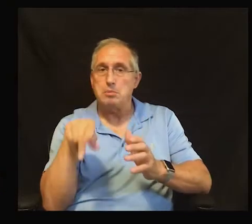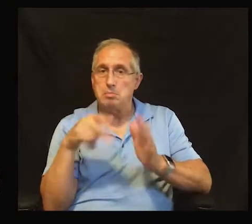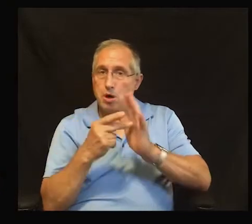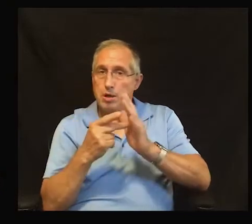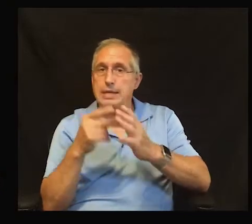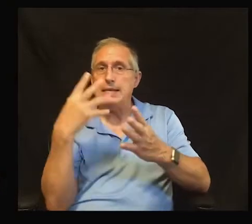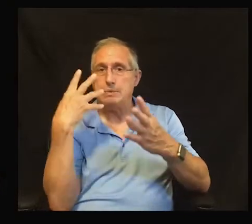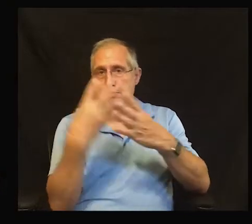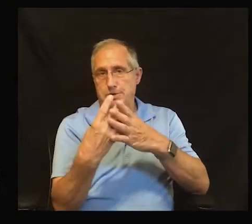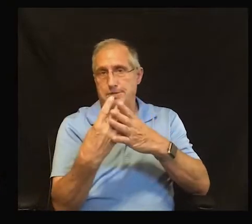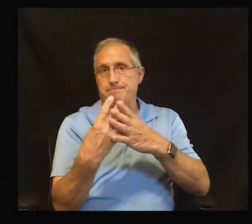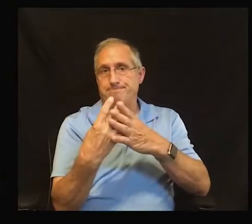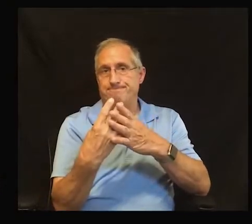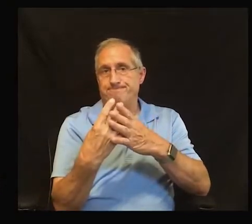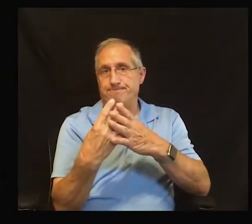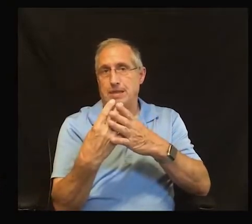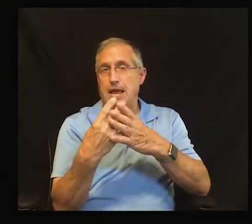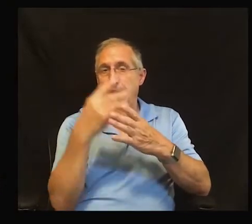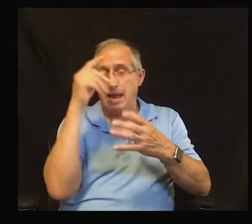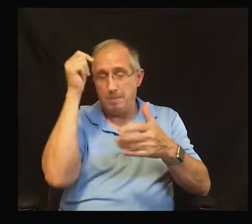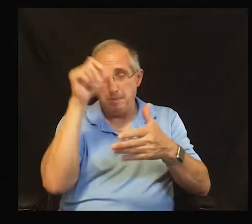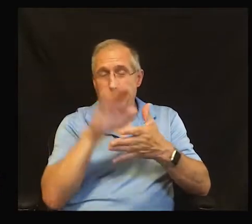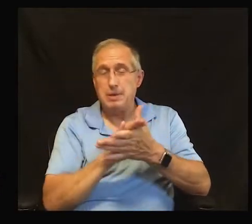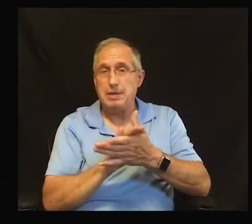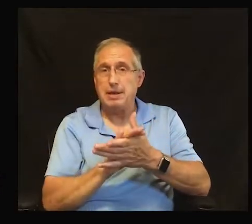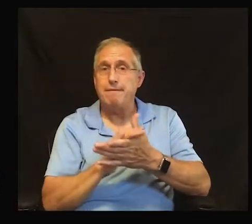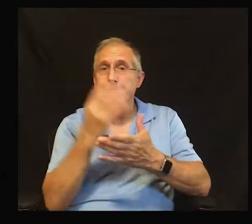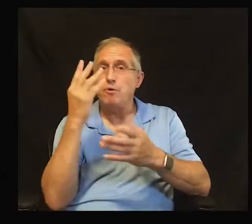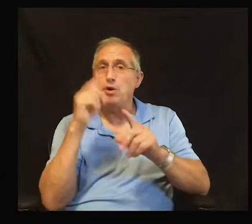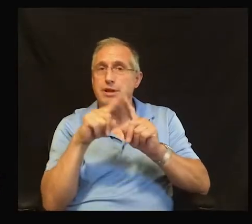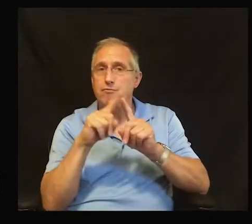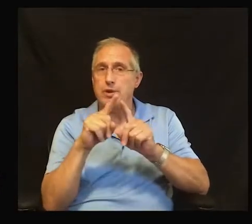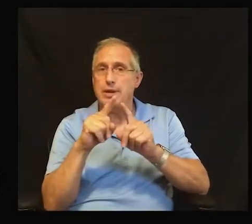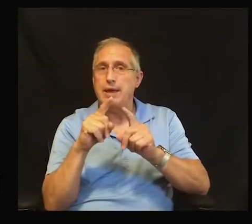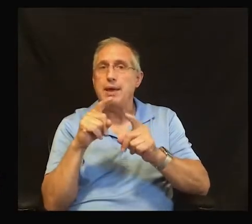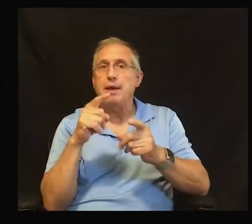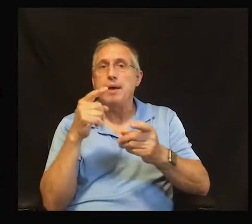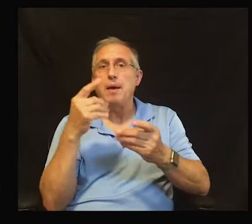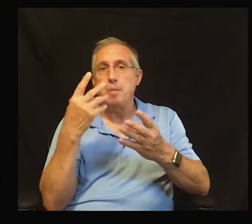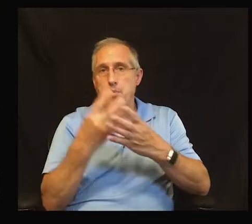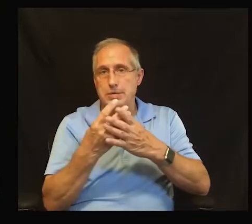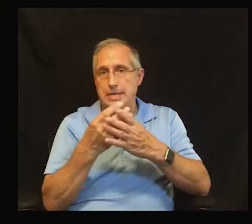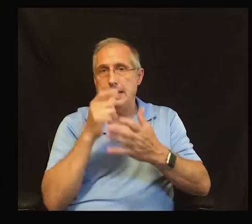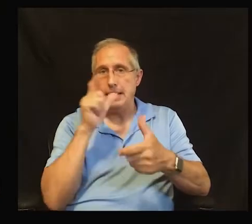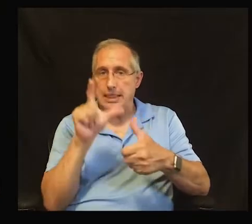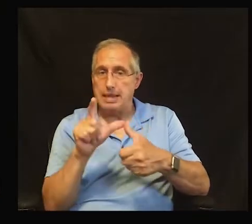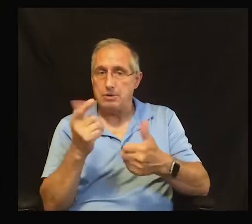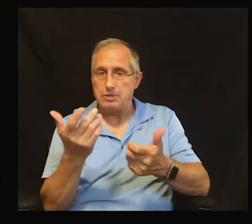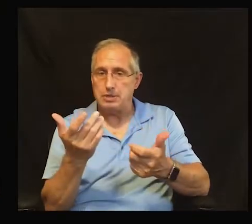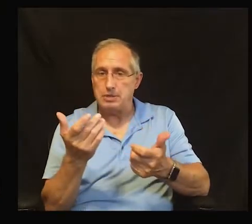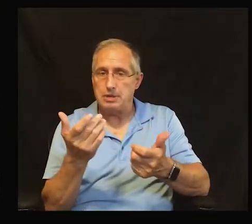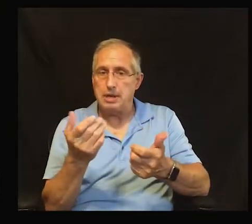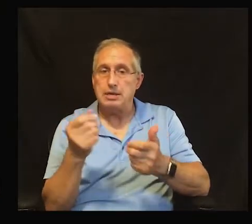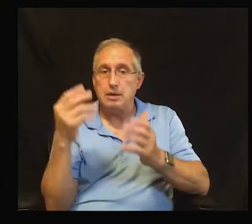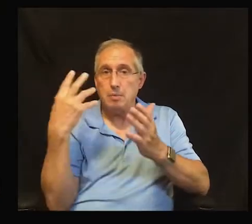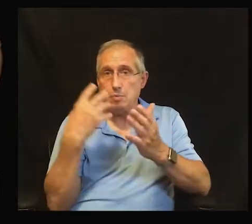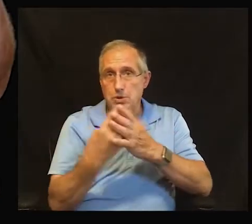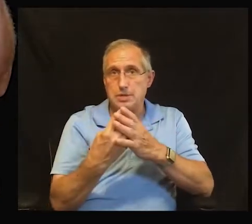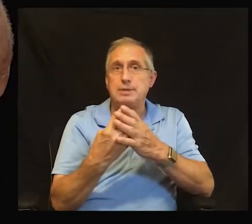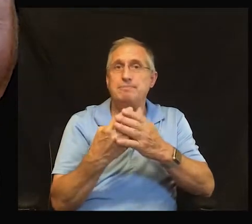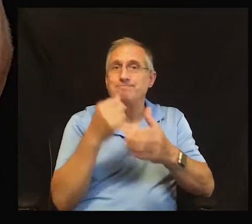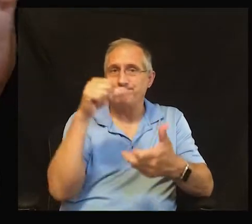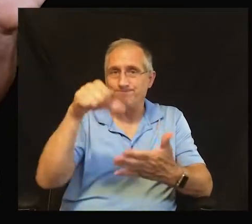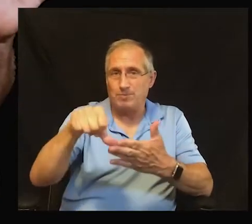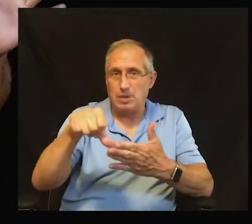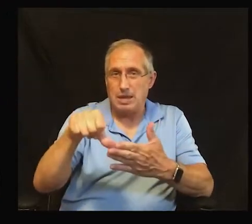writes this letter. I believe he wrote 4 different prison epistles. This is one of the 4. He's in prison right now. Paul went through all